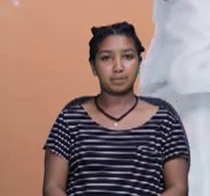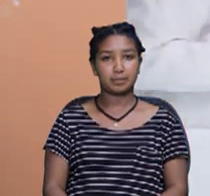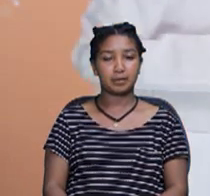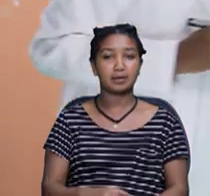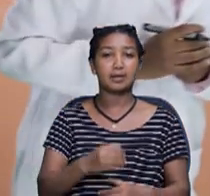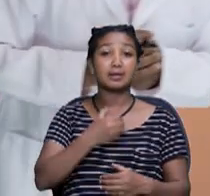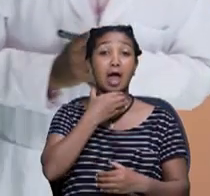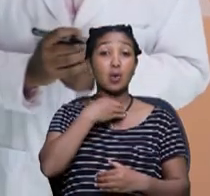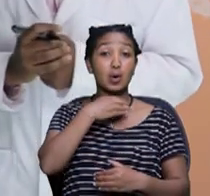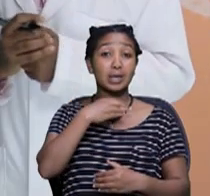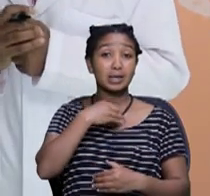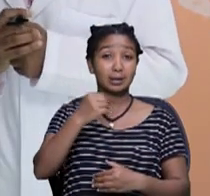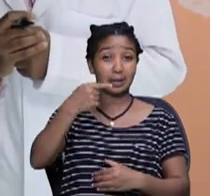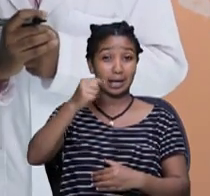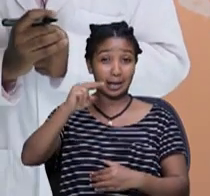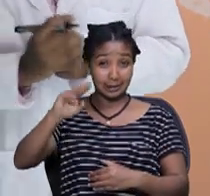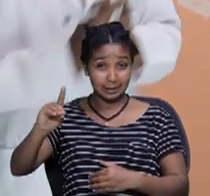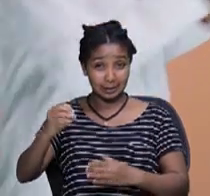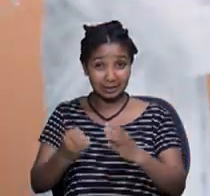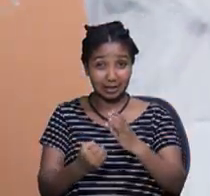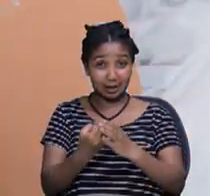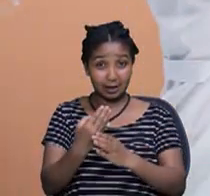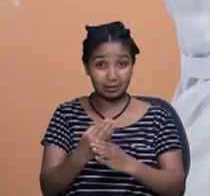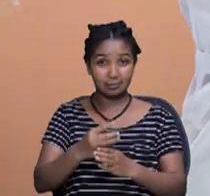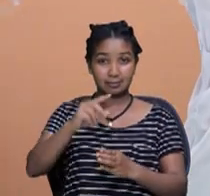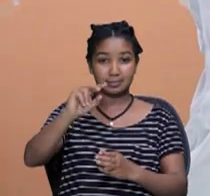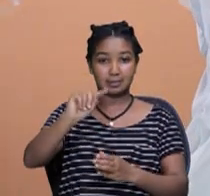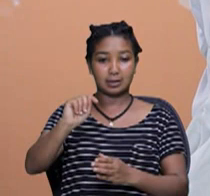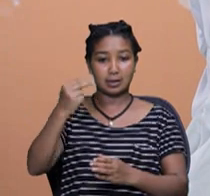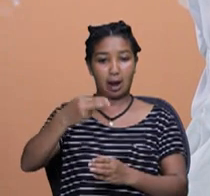The thyroid gland secretes thyroxine hormone.